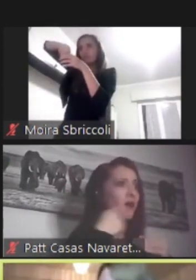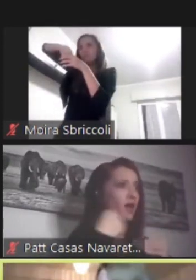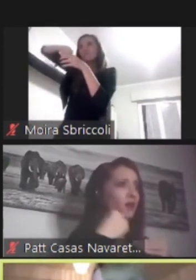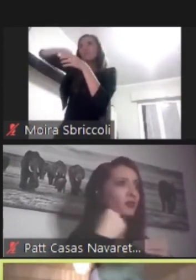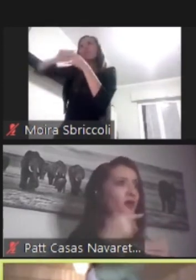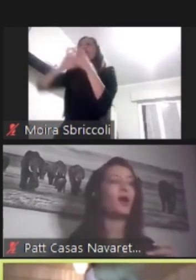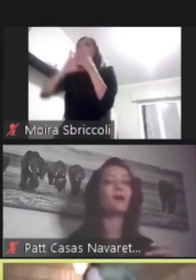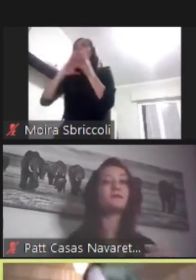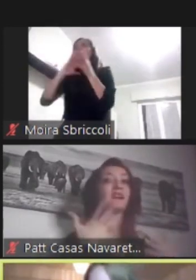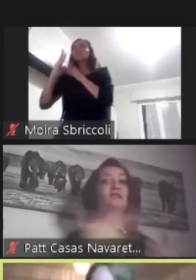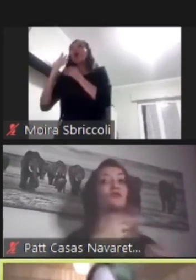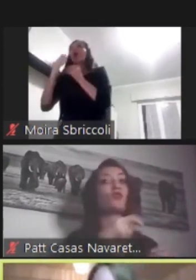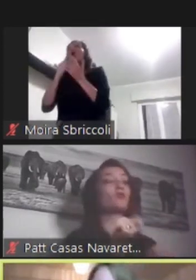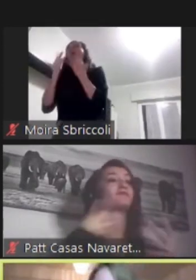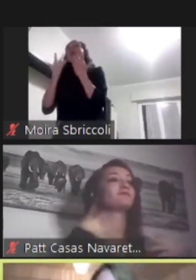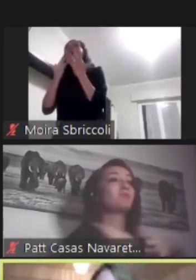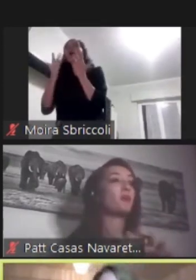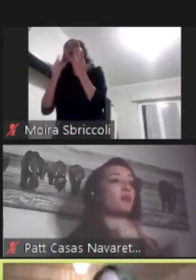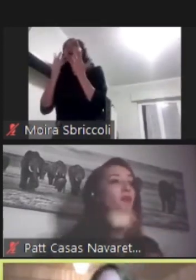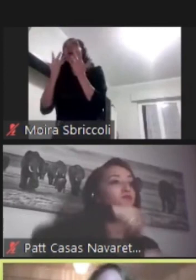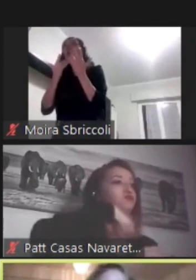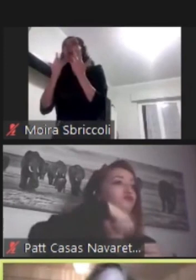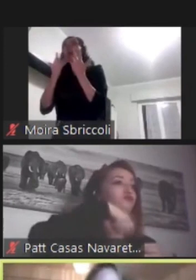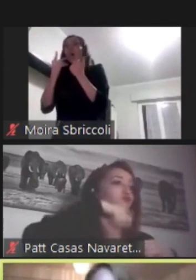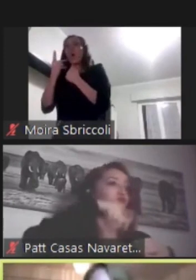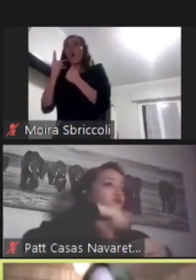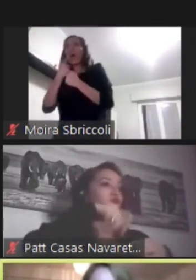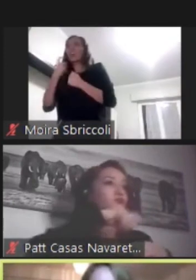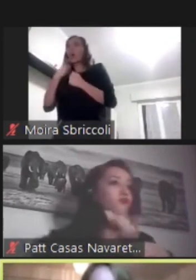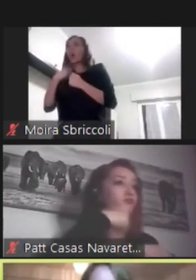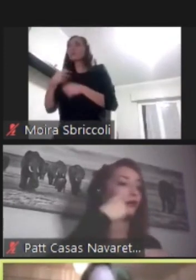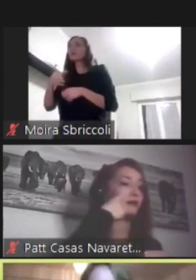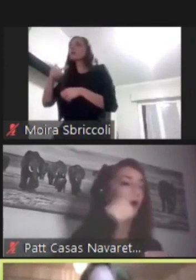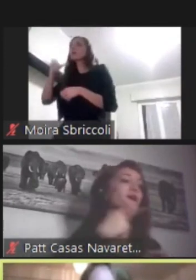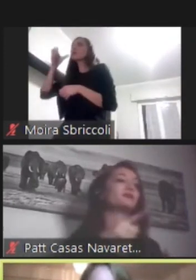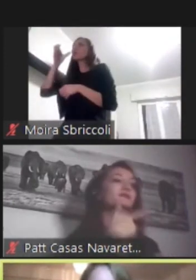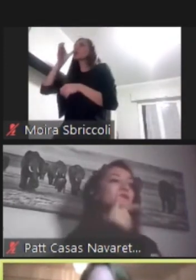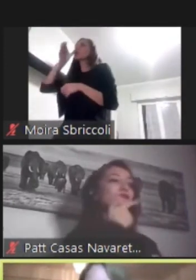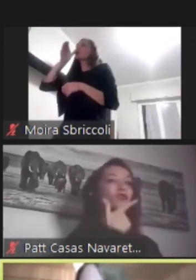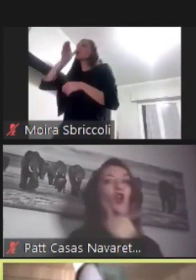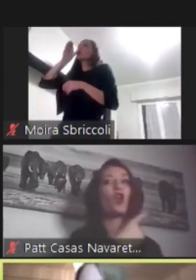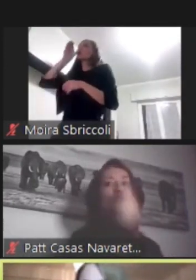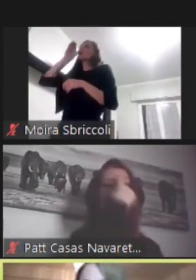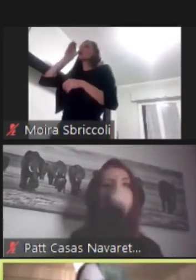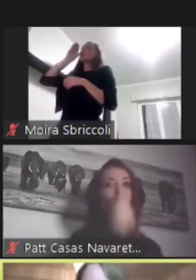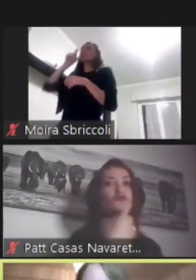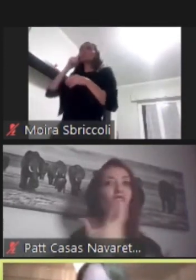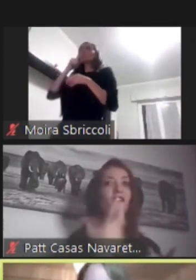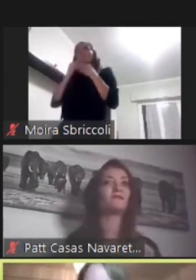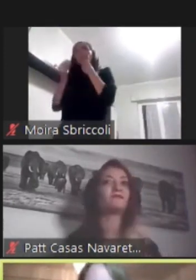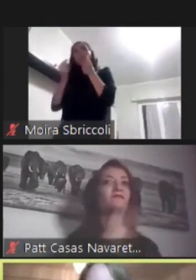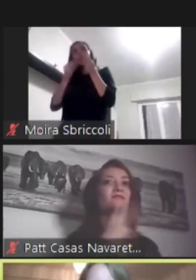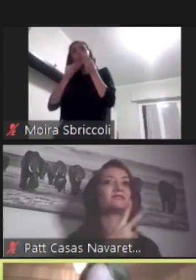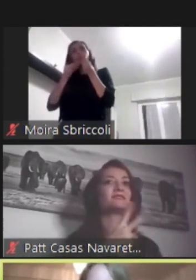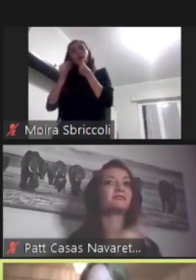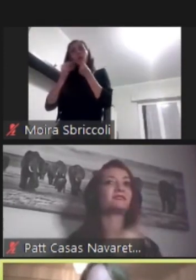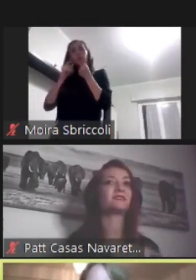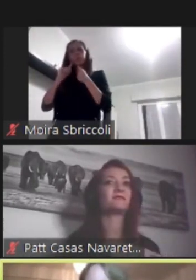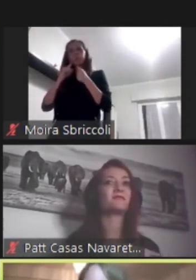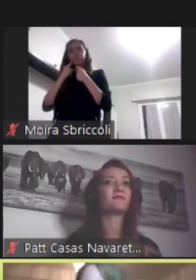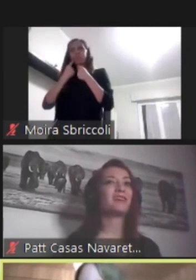Cheers, tastes great. I love it. So again, I've been playing with some